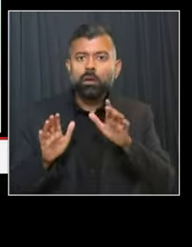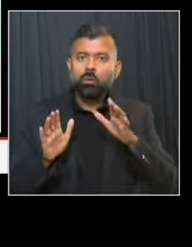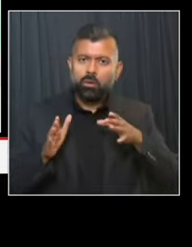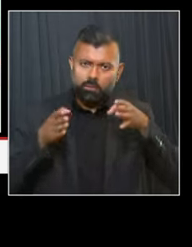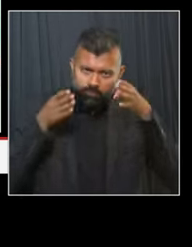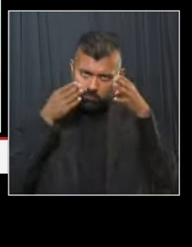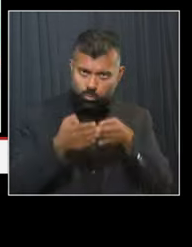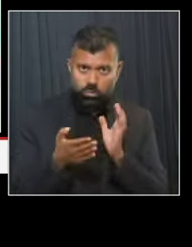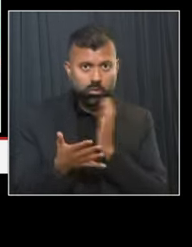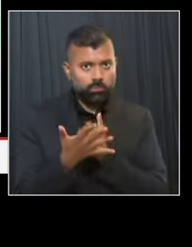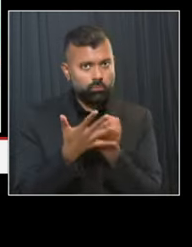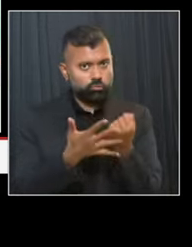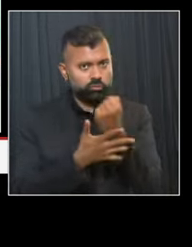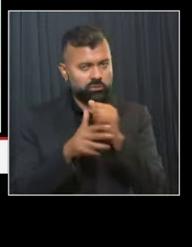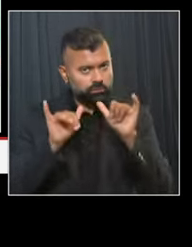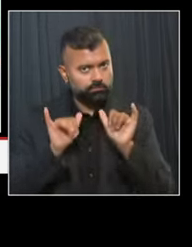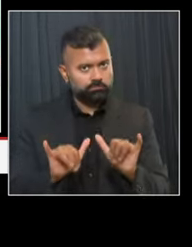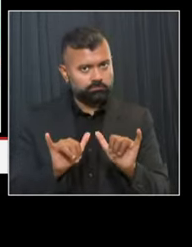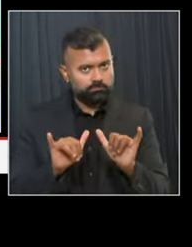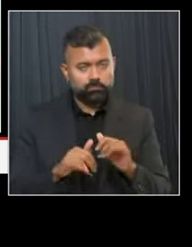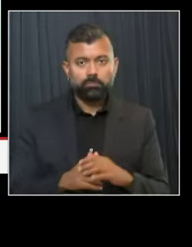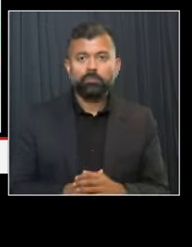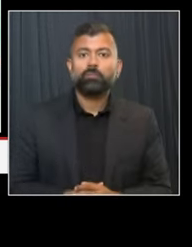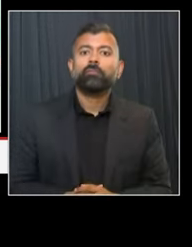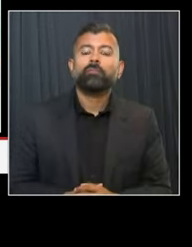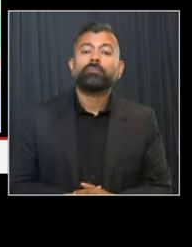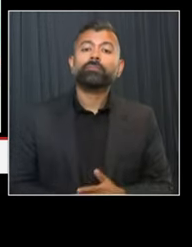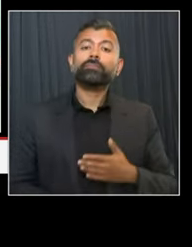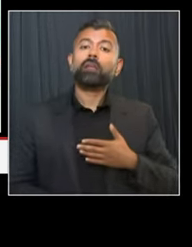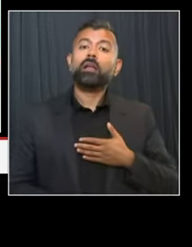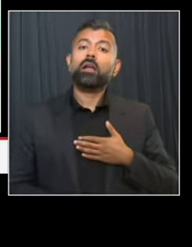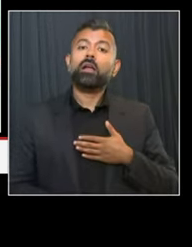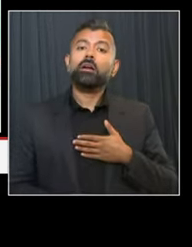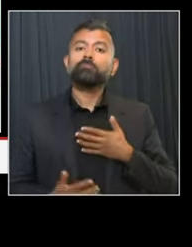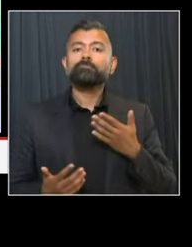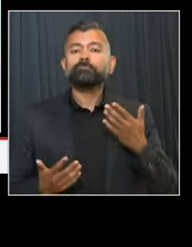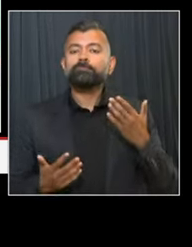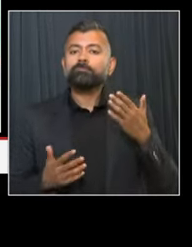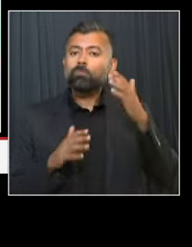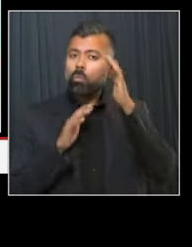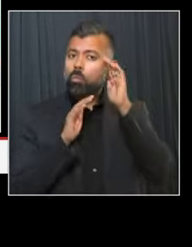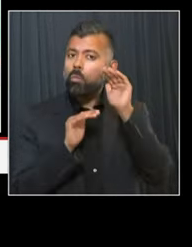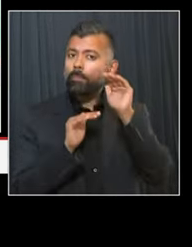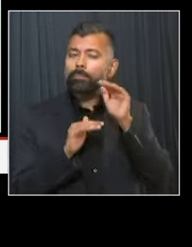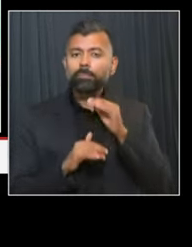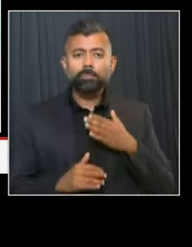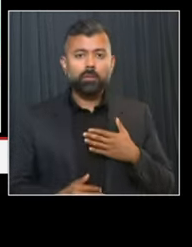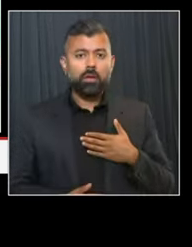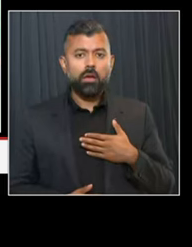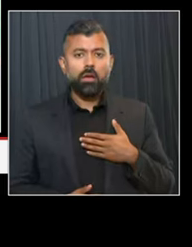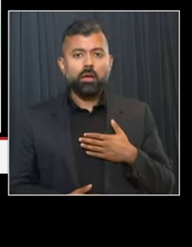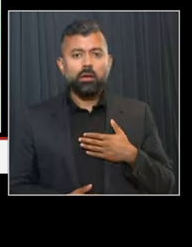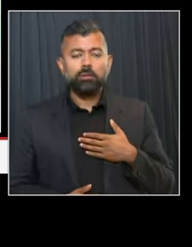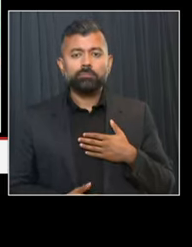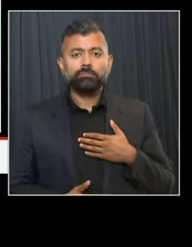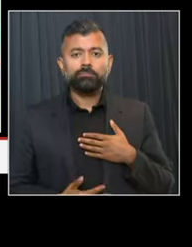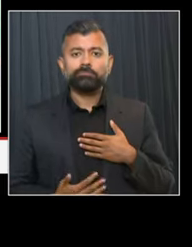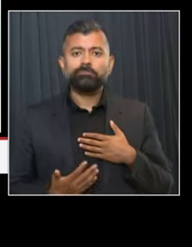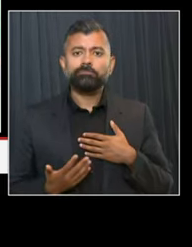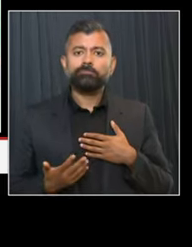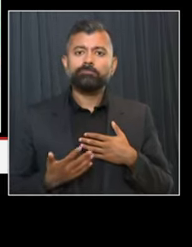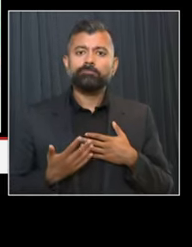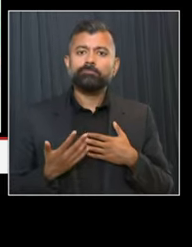member, is that when we are here, and not just my hope, but my direction to my team, is that we're going to